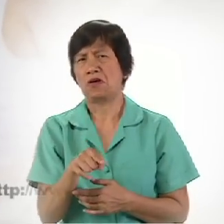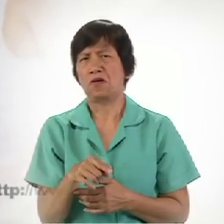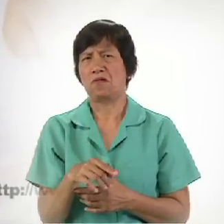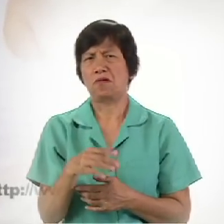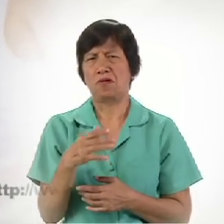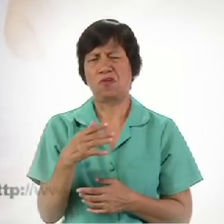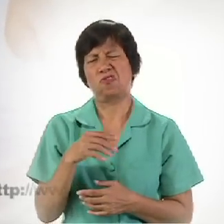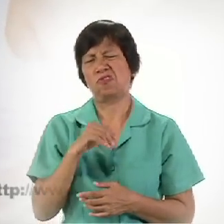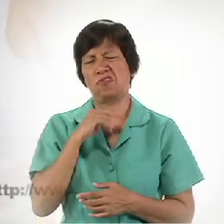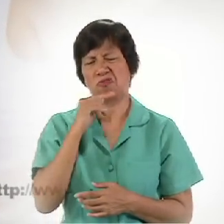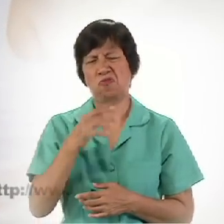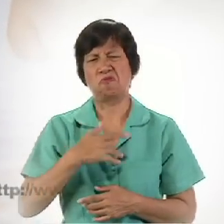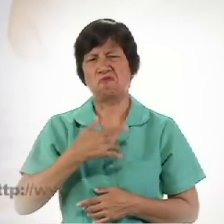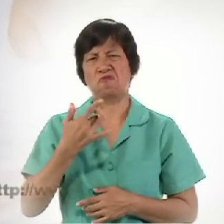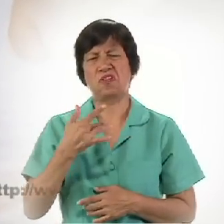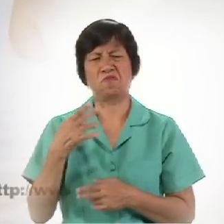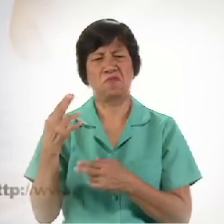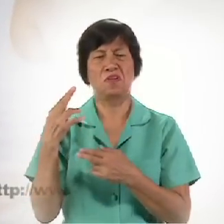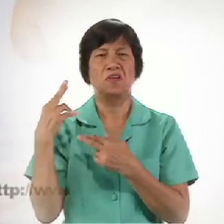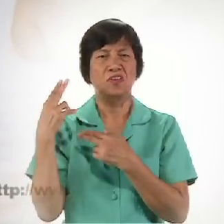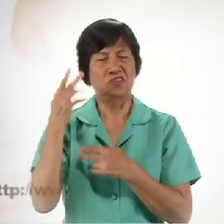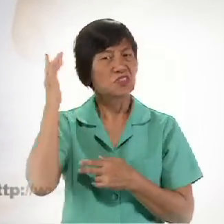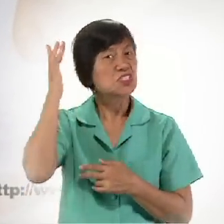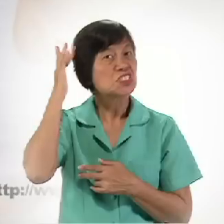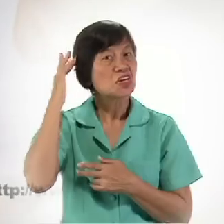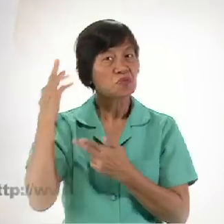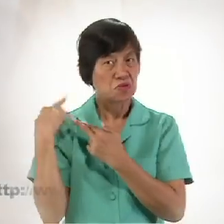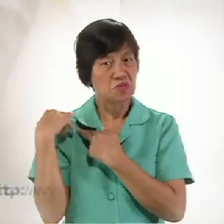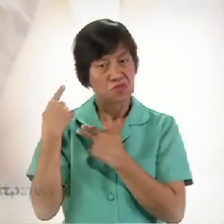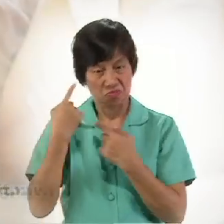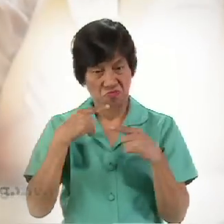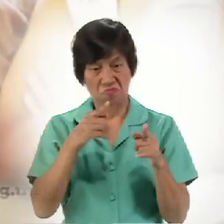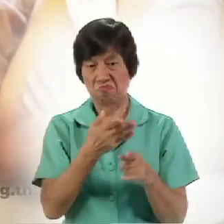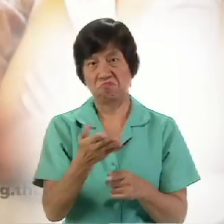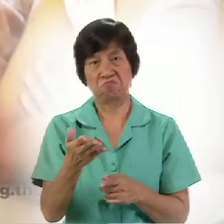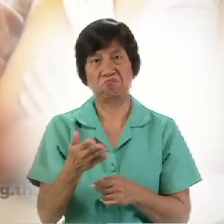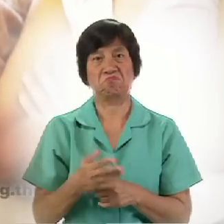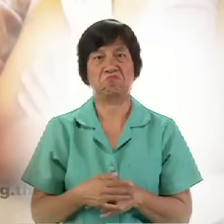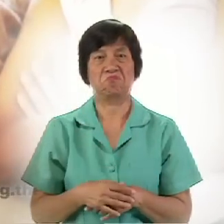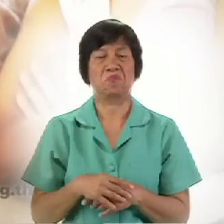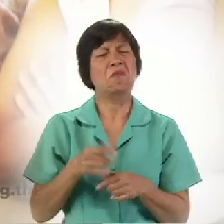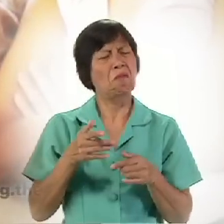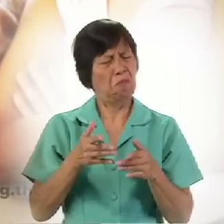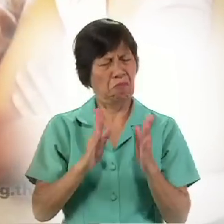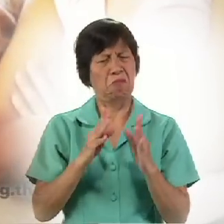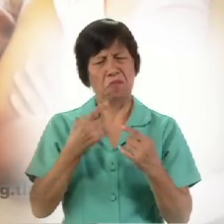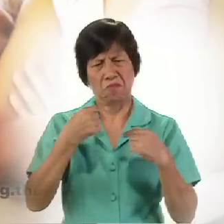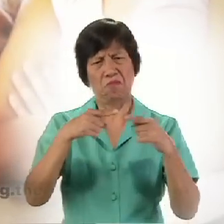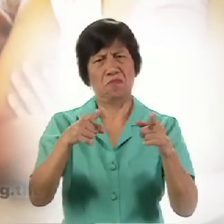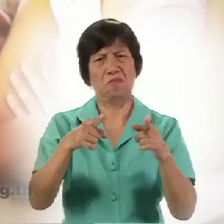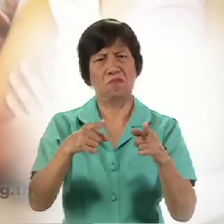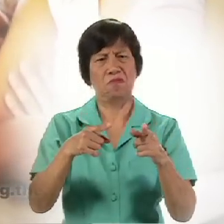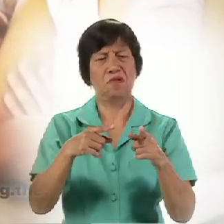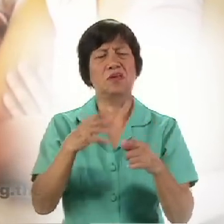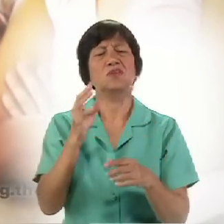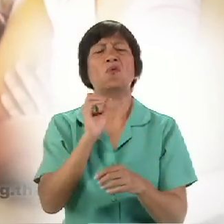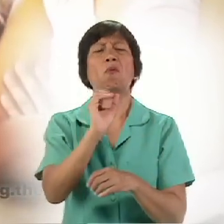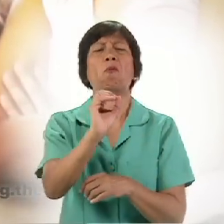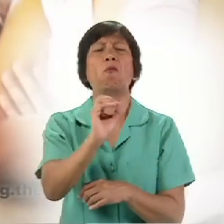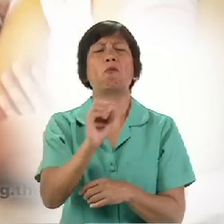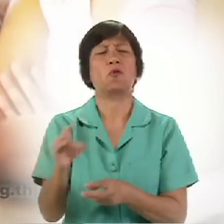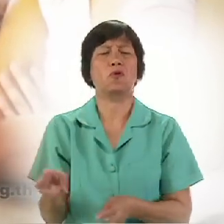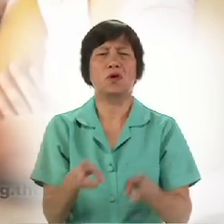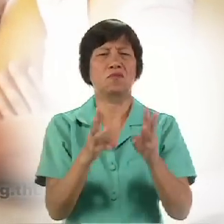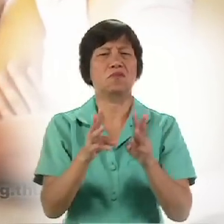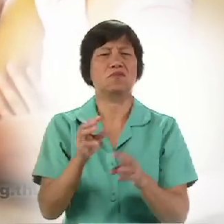don't feel Any sense Of responsibility Towards him Or her Let him go His merry way I have